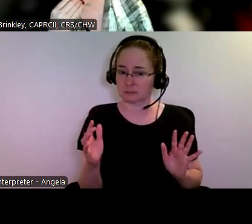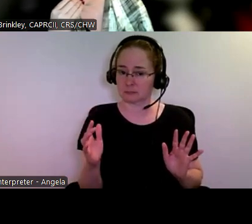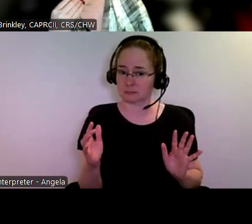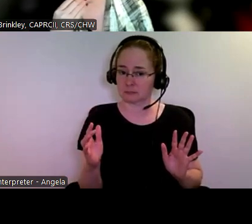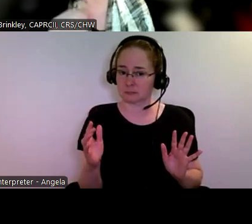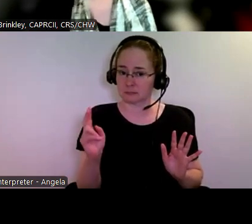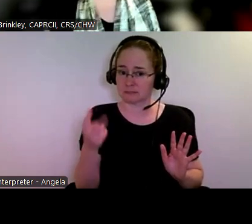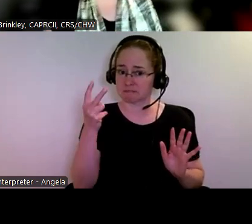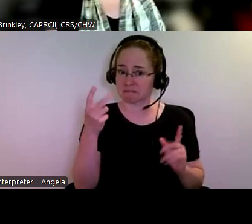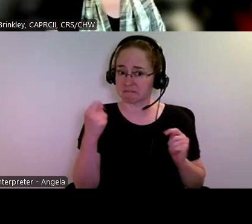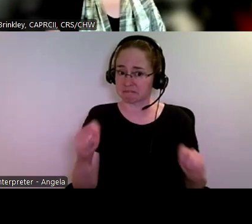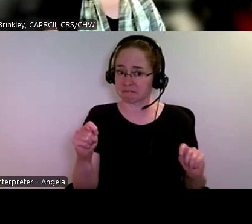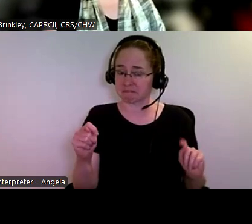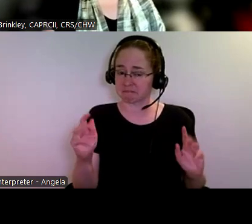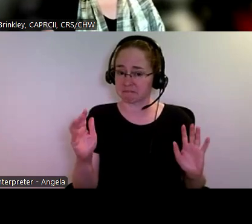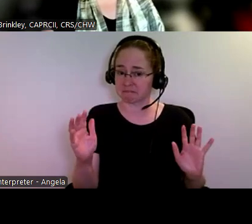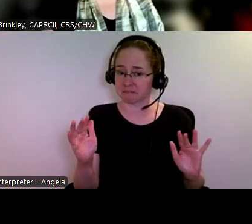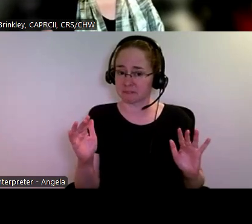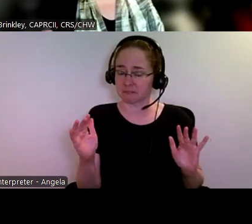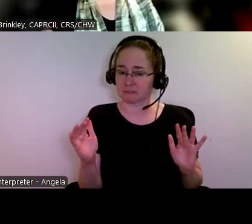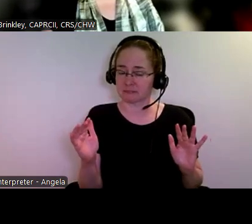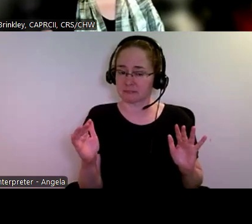Going twice.